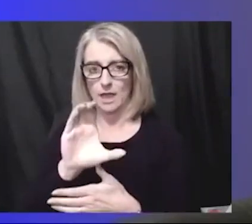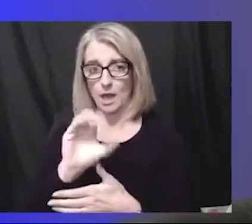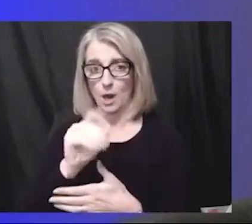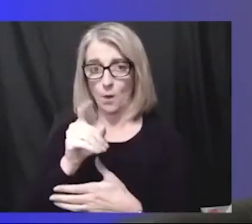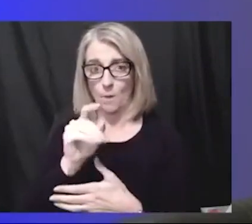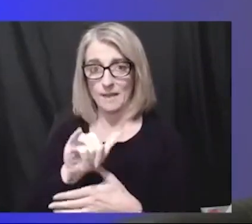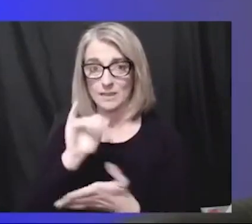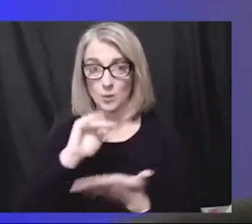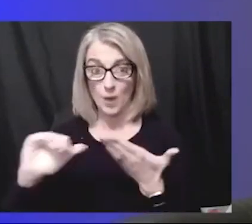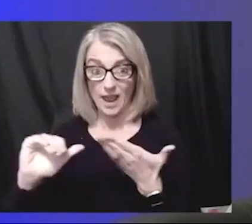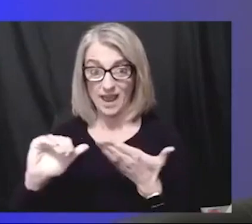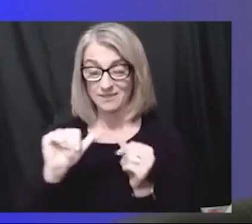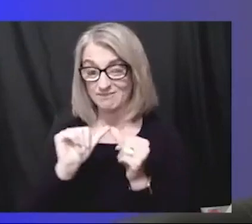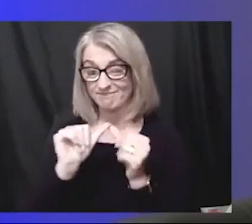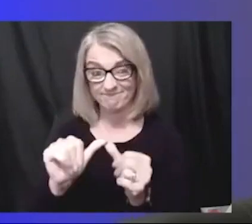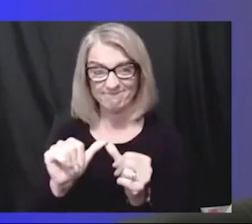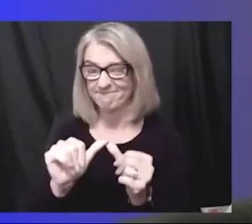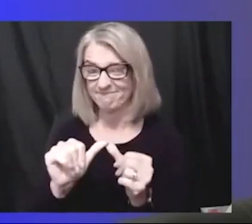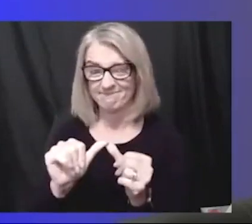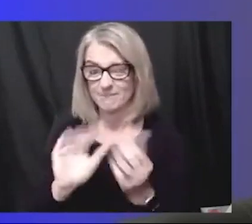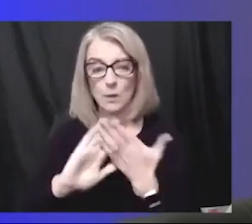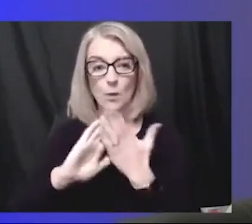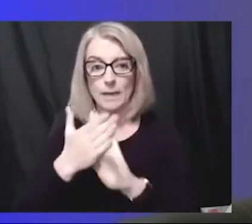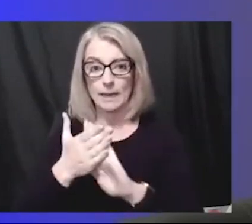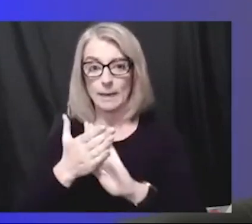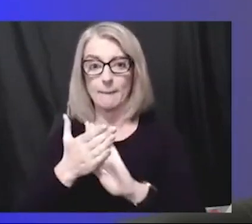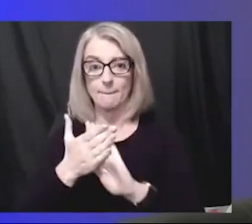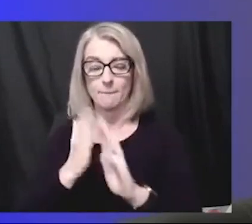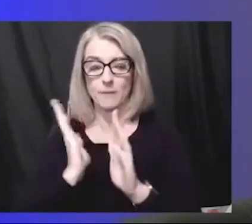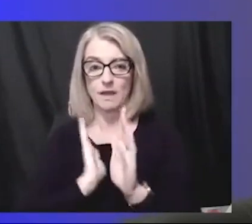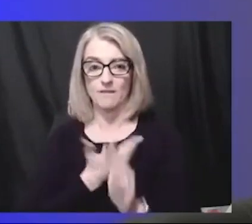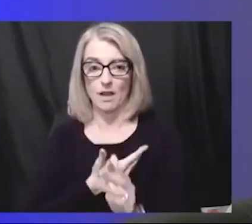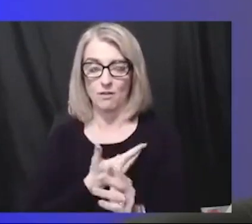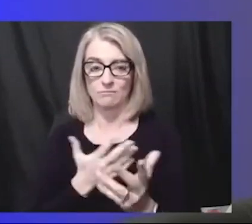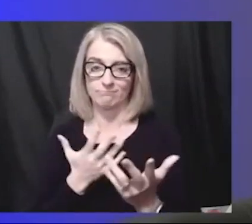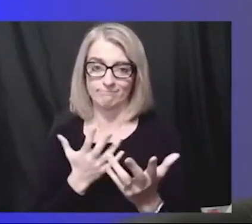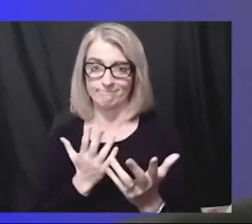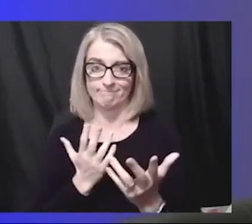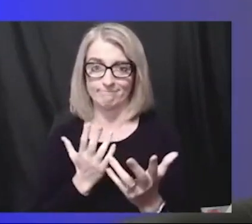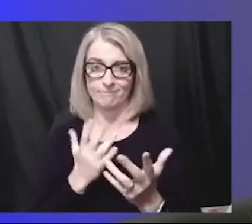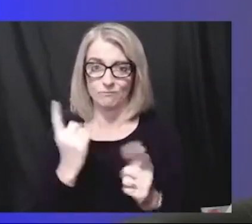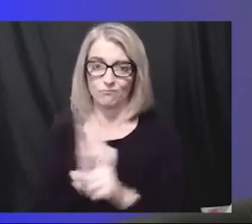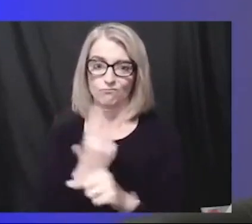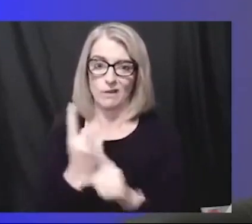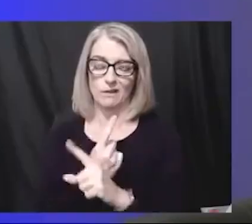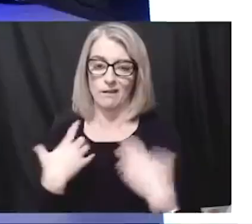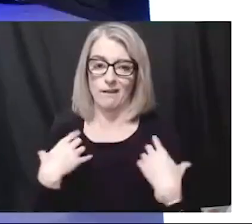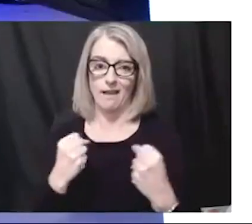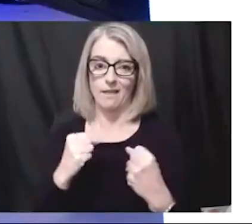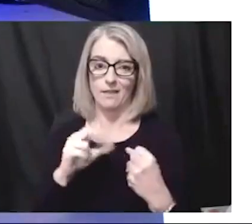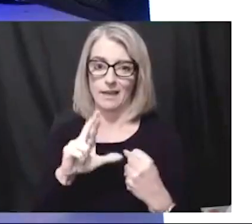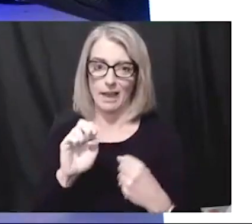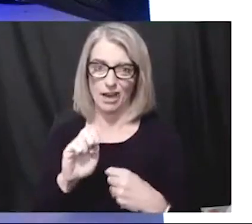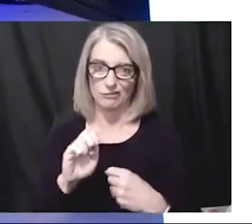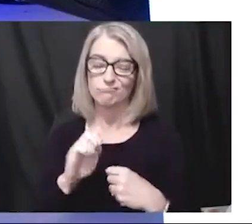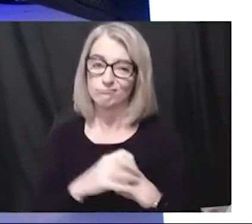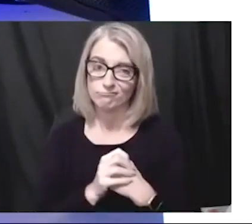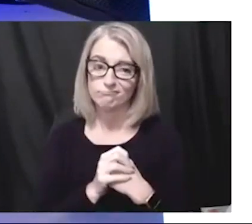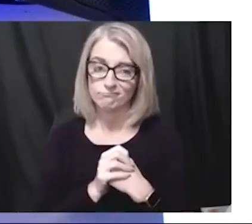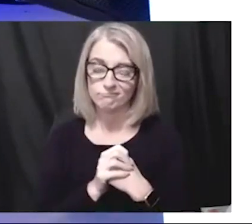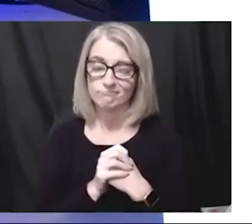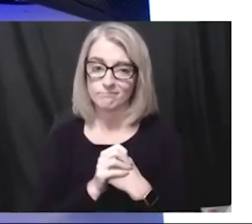at some point, this is going to become part of our mainstream. This is part of our regular healthcare 101. Yeah. So what